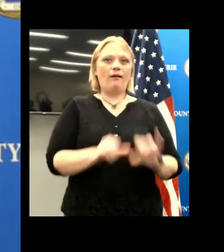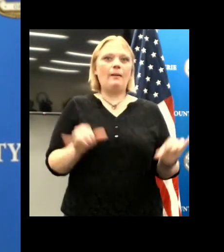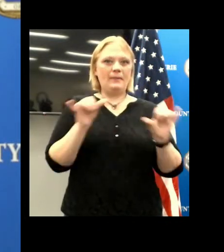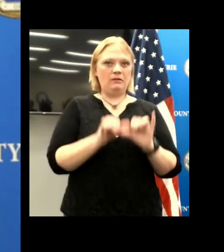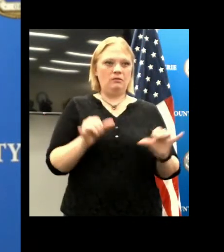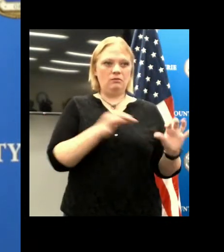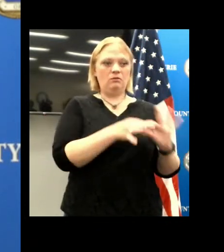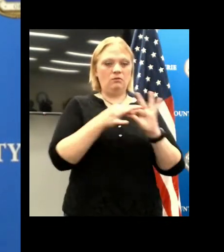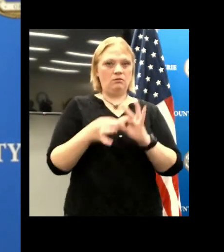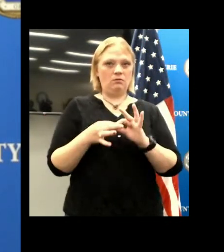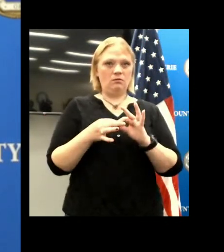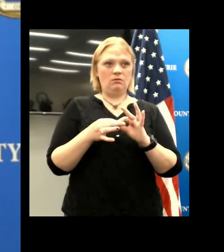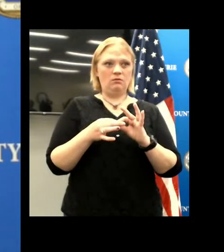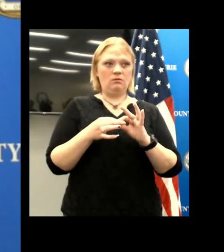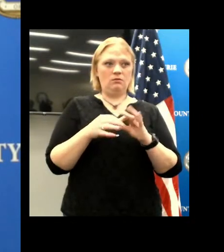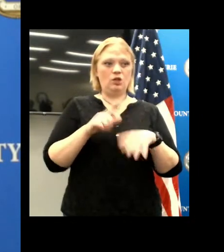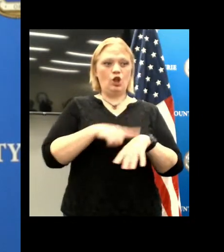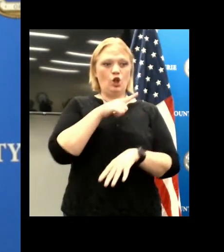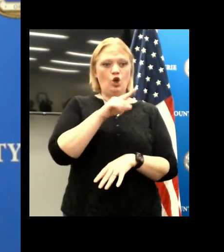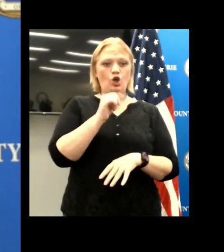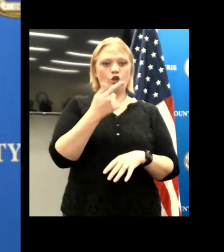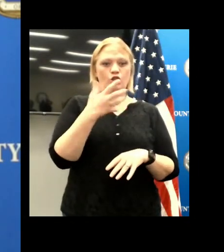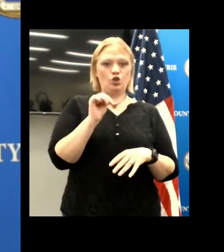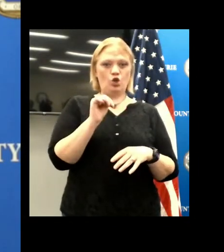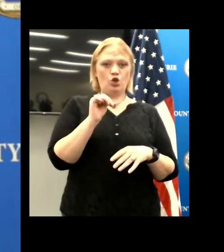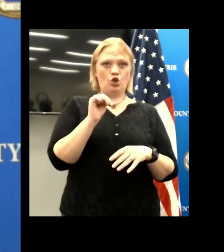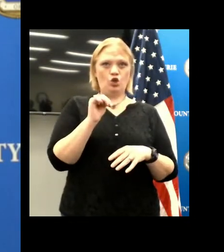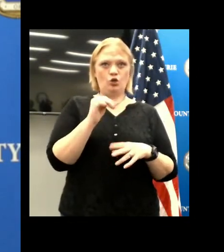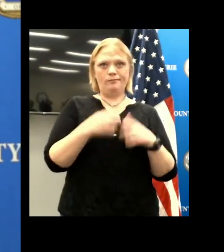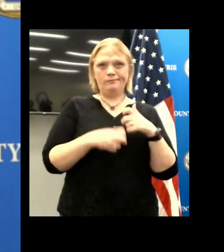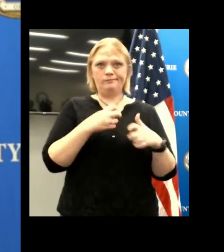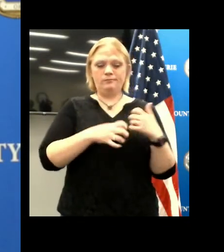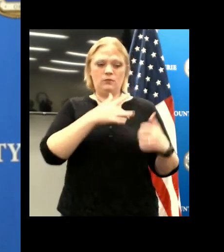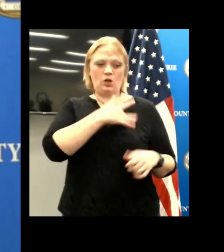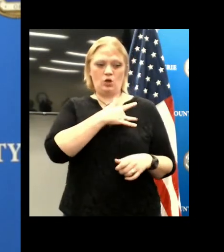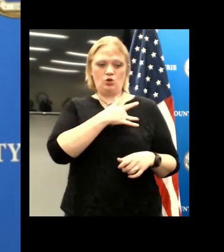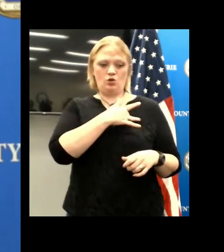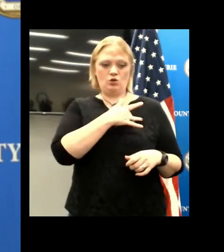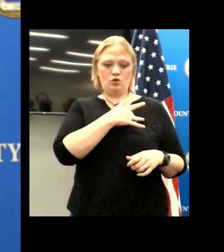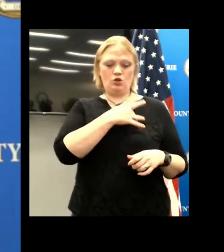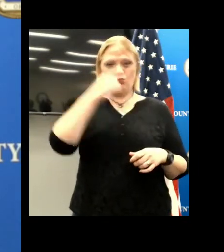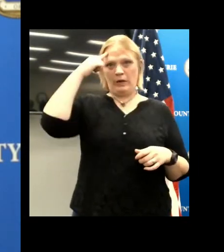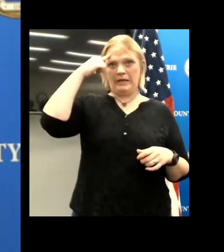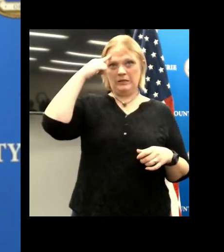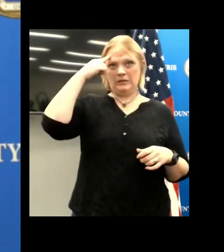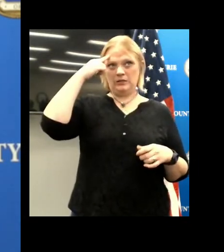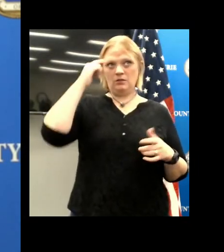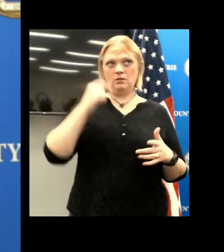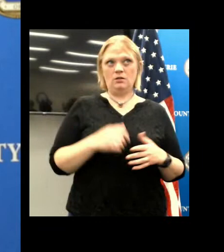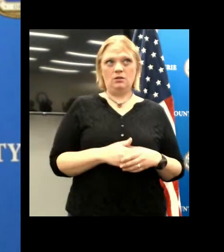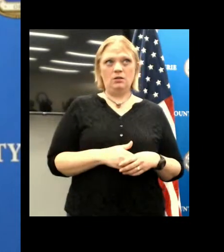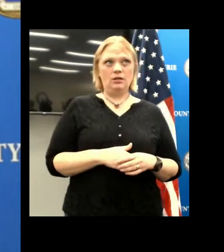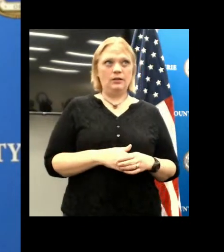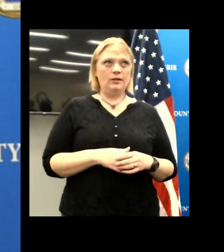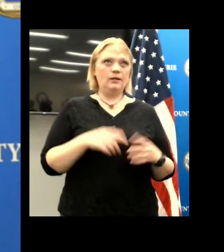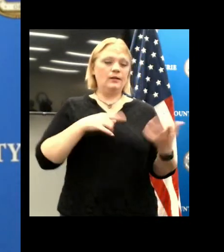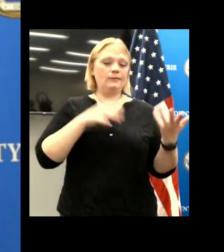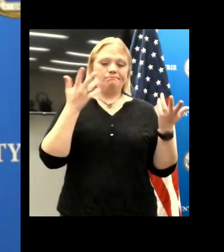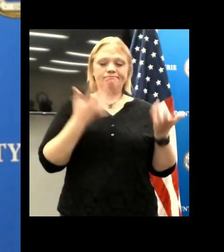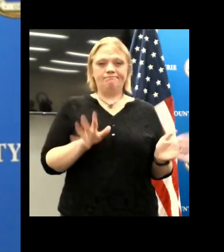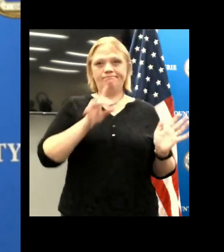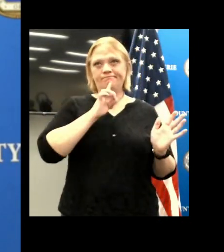terms of long-term sequela are the heart and the brain. People, I'm sure you've